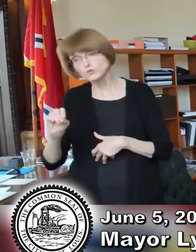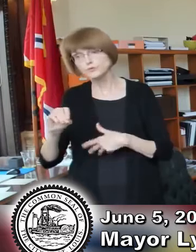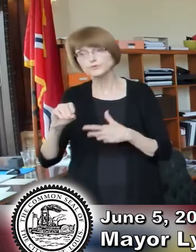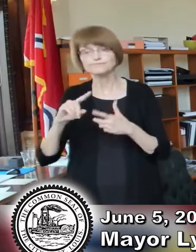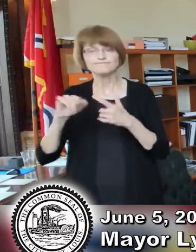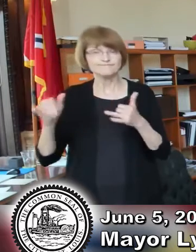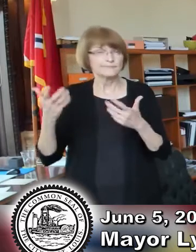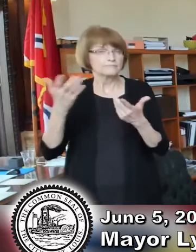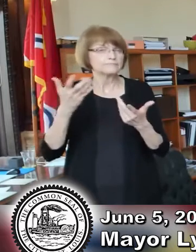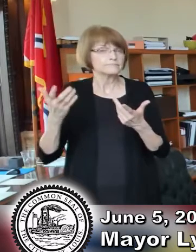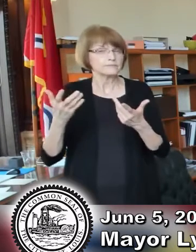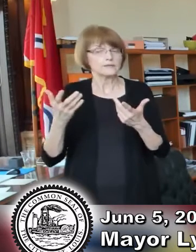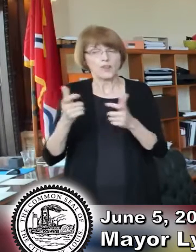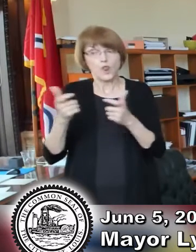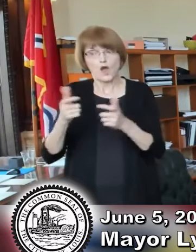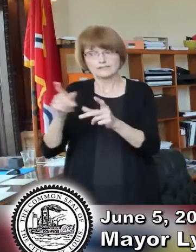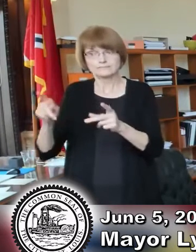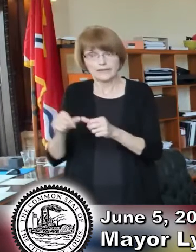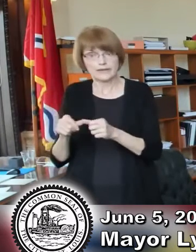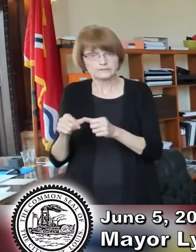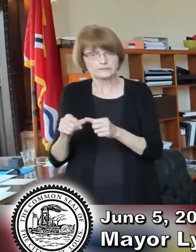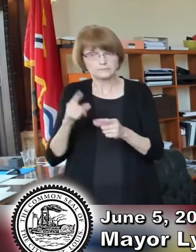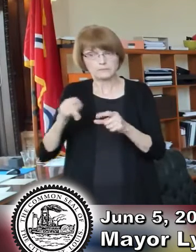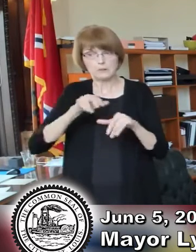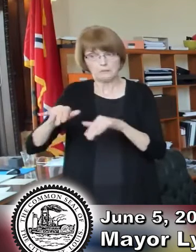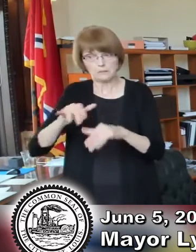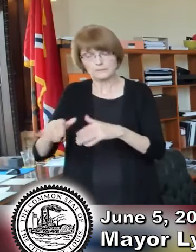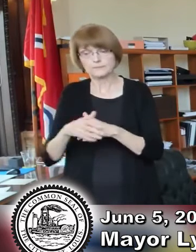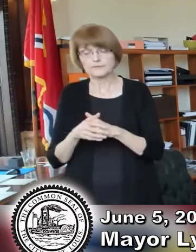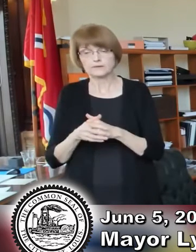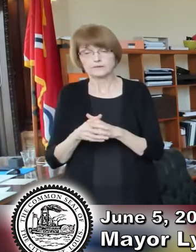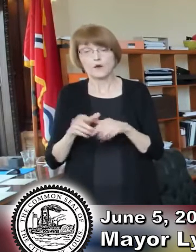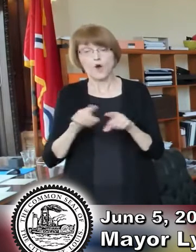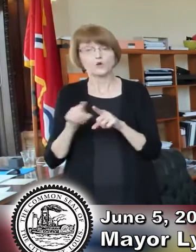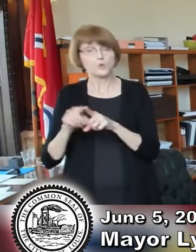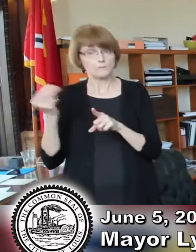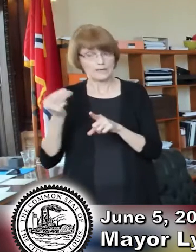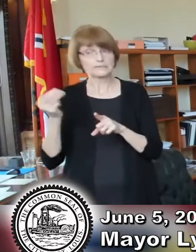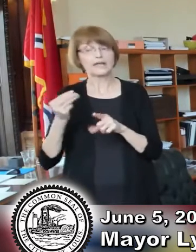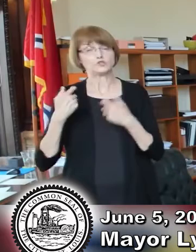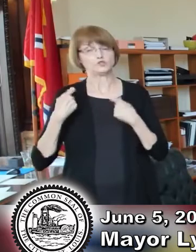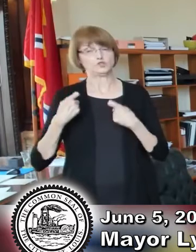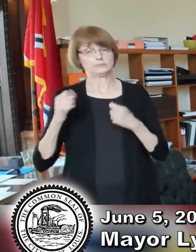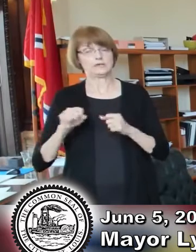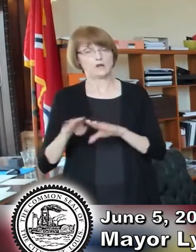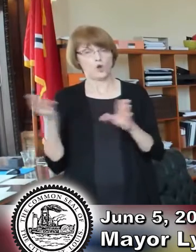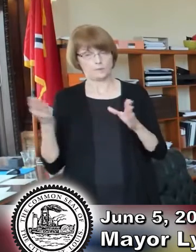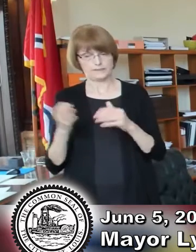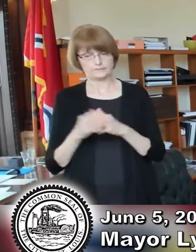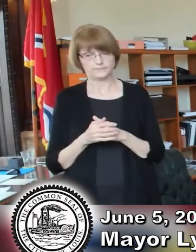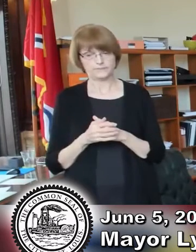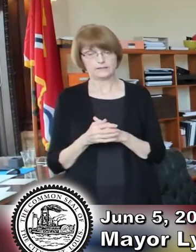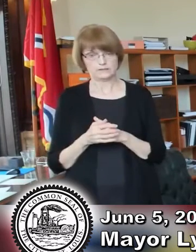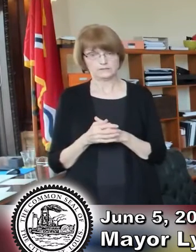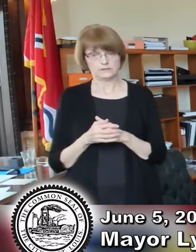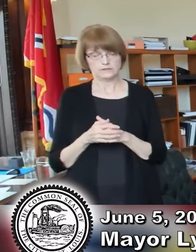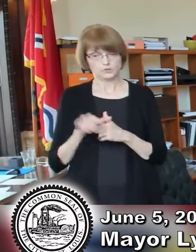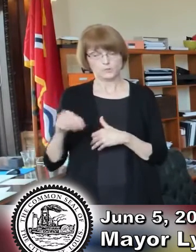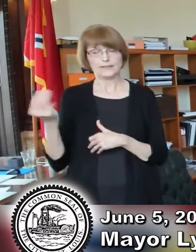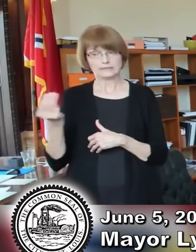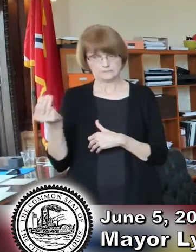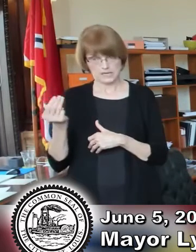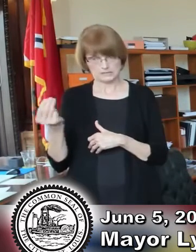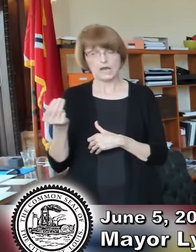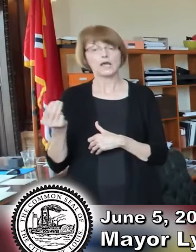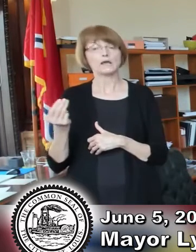and then the following Monday, fitness centers gyms can open. So when that happens, all businesses will be able to